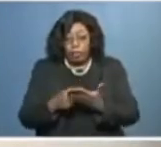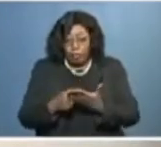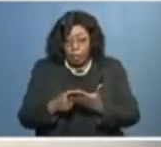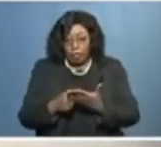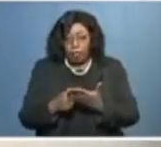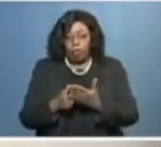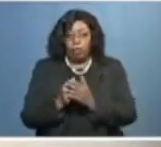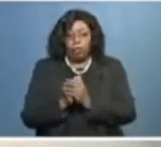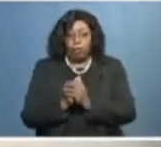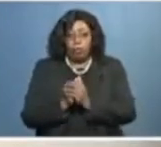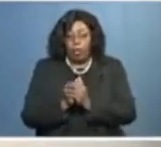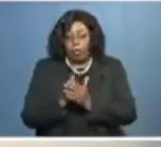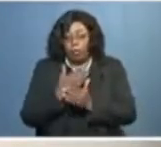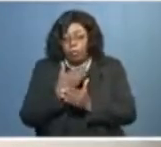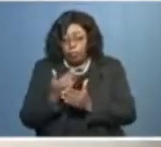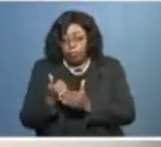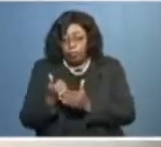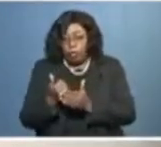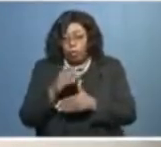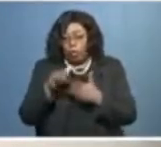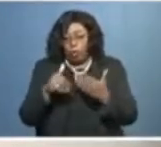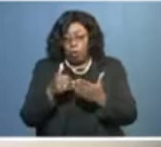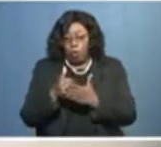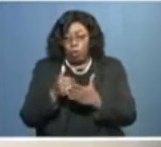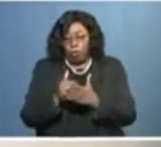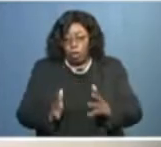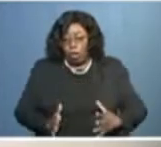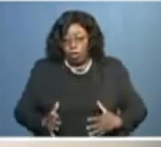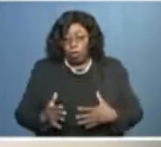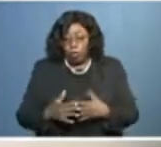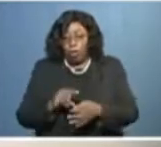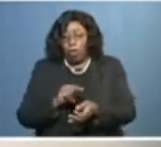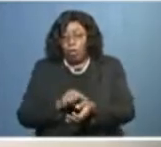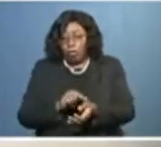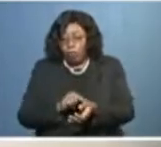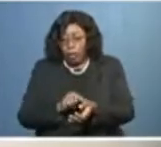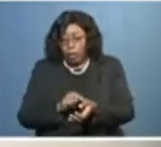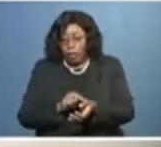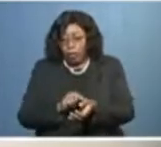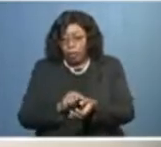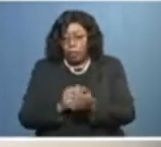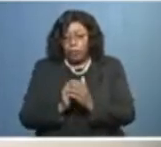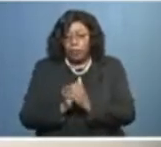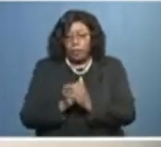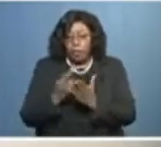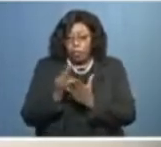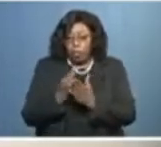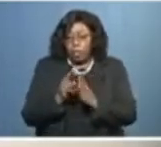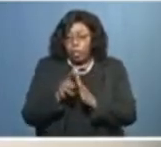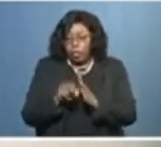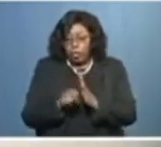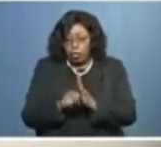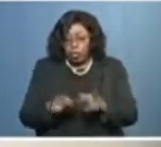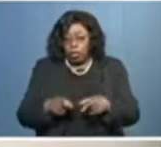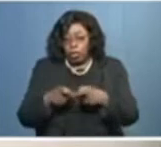the scope of nurses, the scope of midwives, provide for training, registration, regulation, and to provide